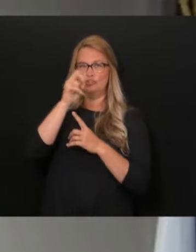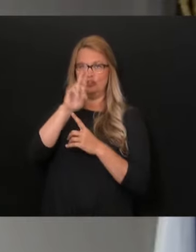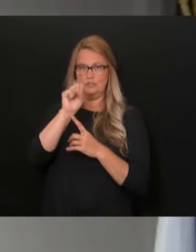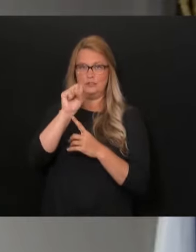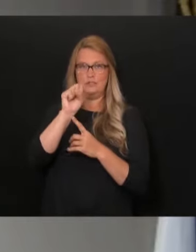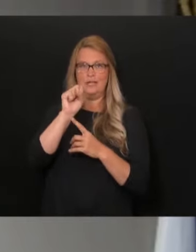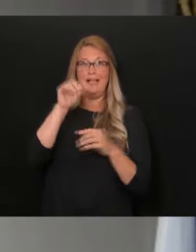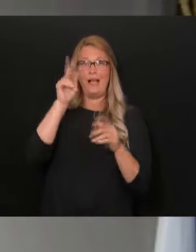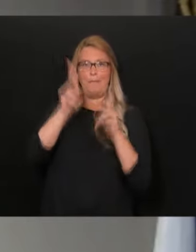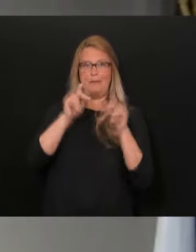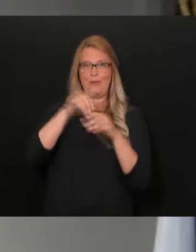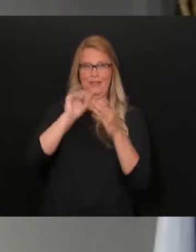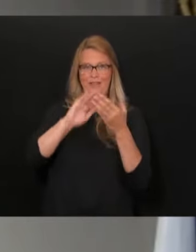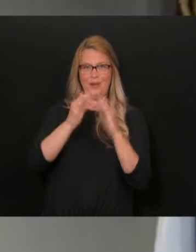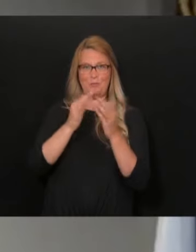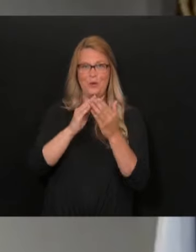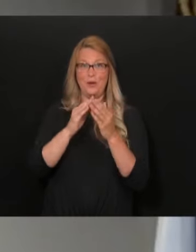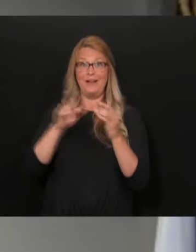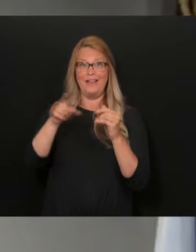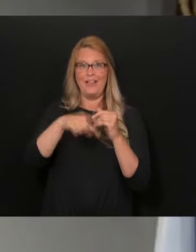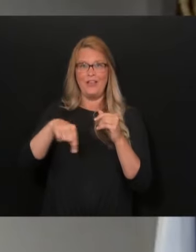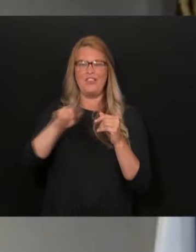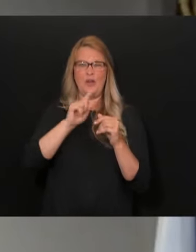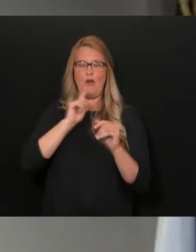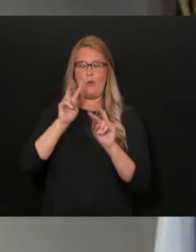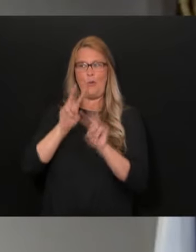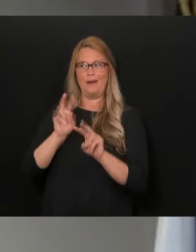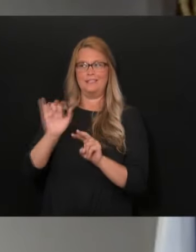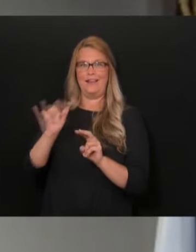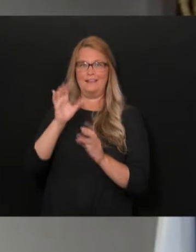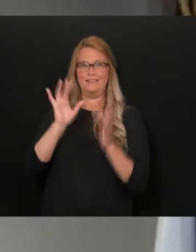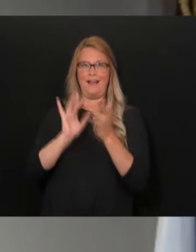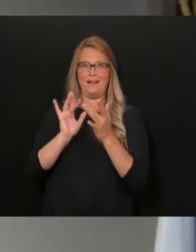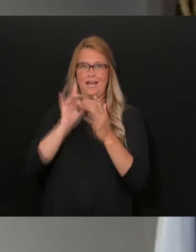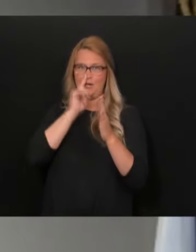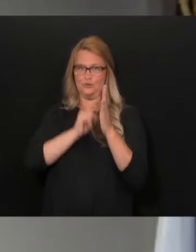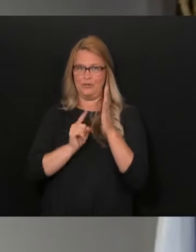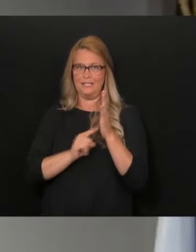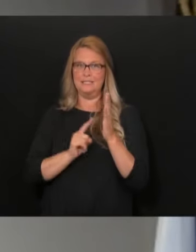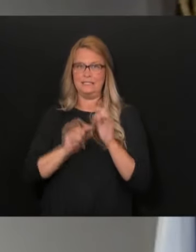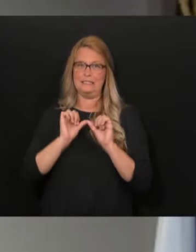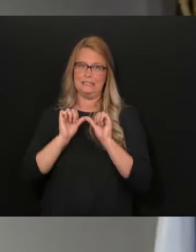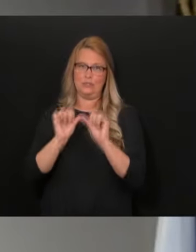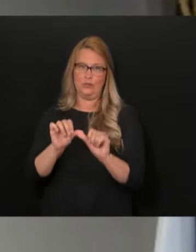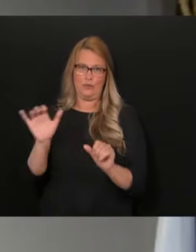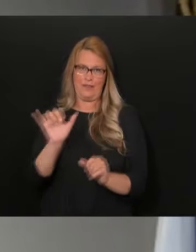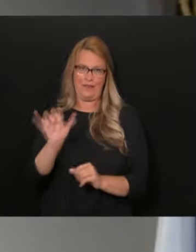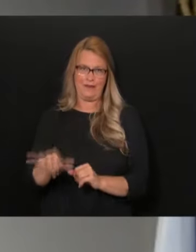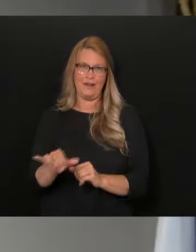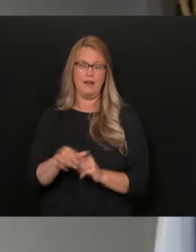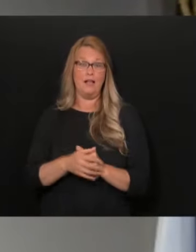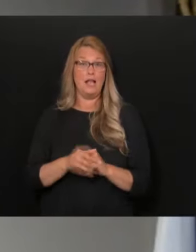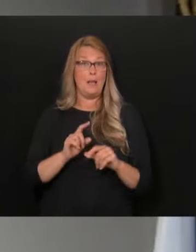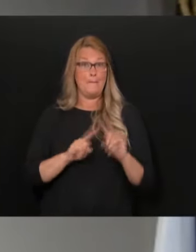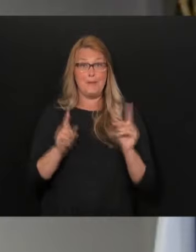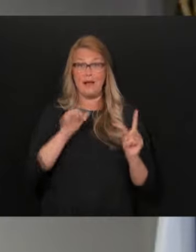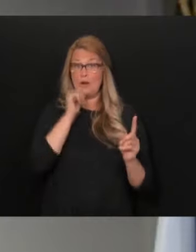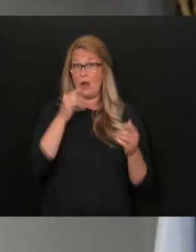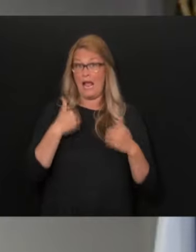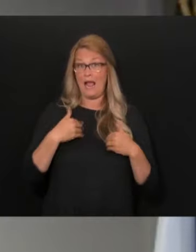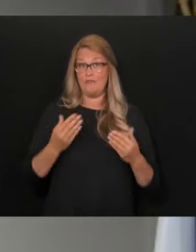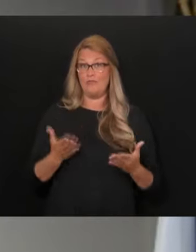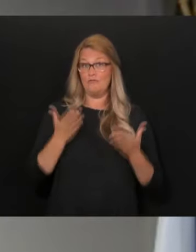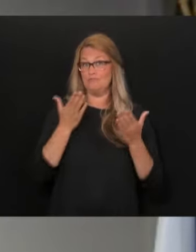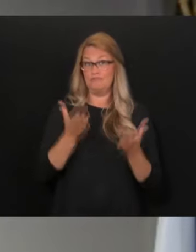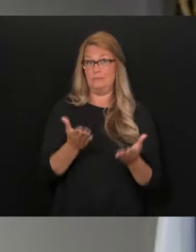those are it's small, and those are looking at contact tracing investigations that are being done locally. So I don't have anything suggesting further spread at